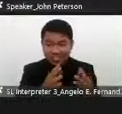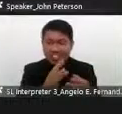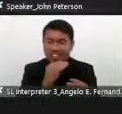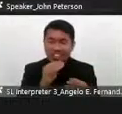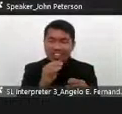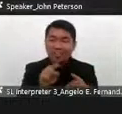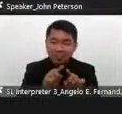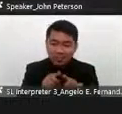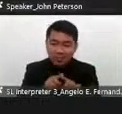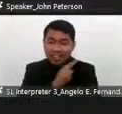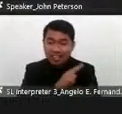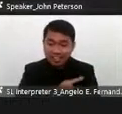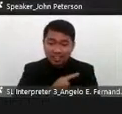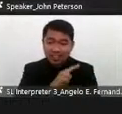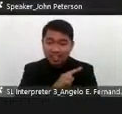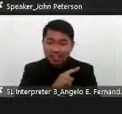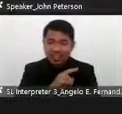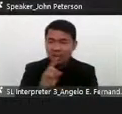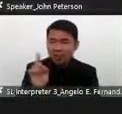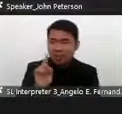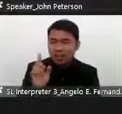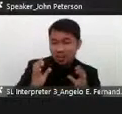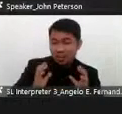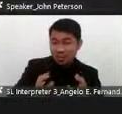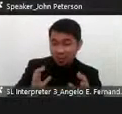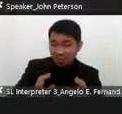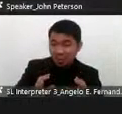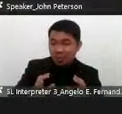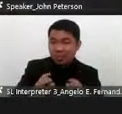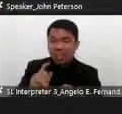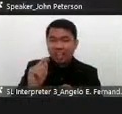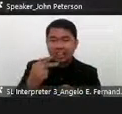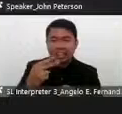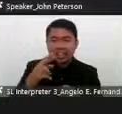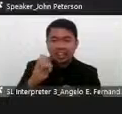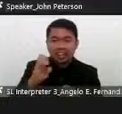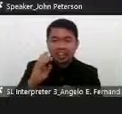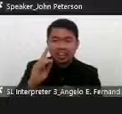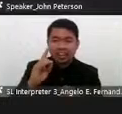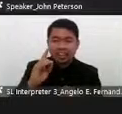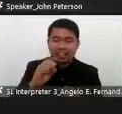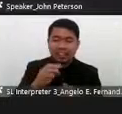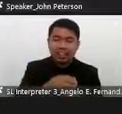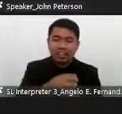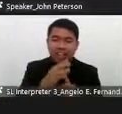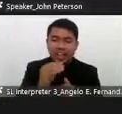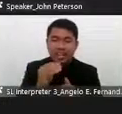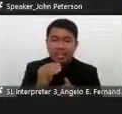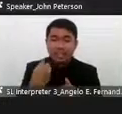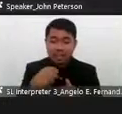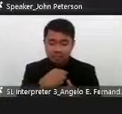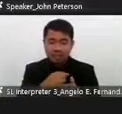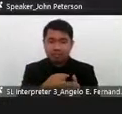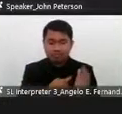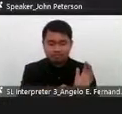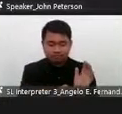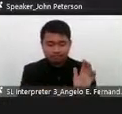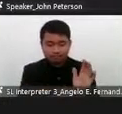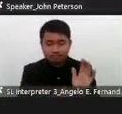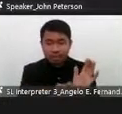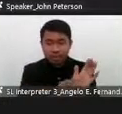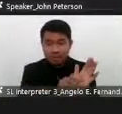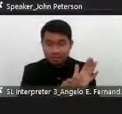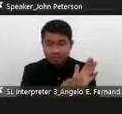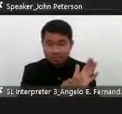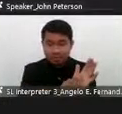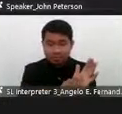natural threads and even dyes. So with our paper, we are trying to research more on